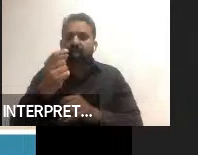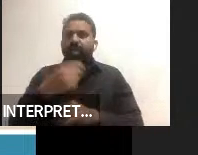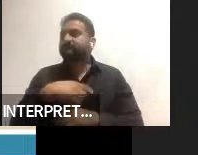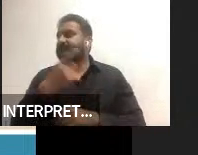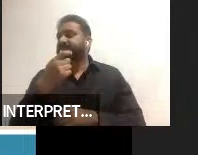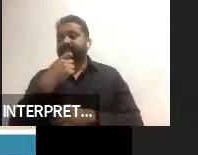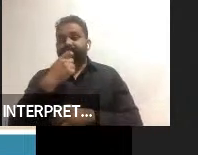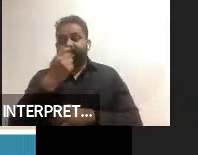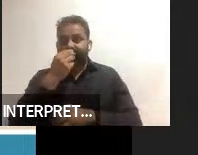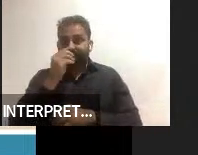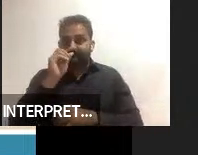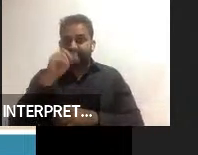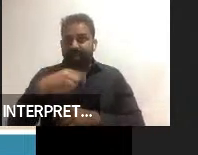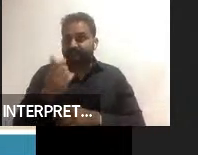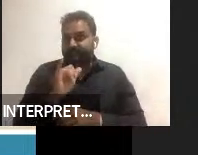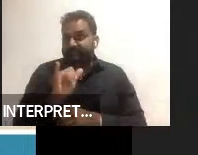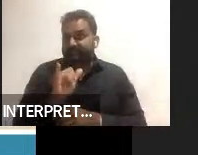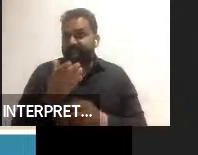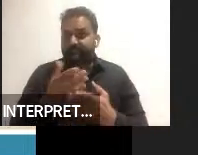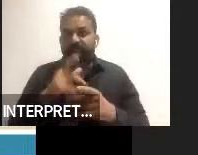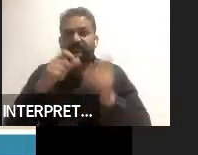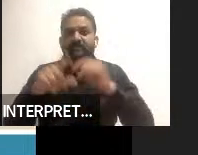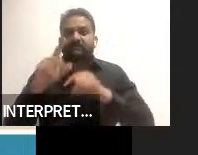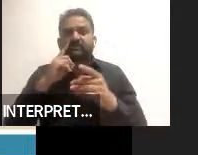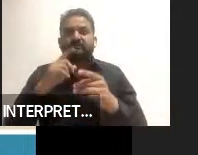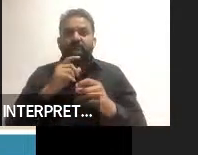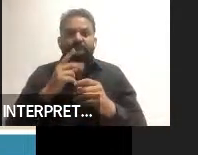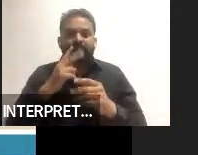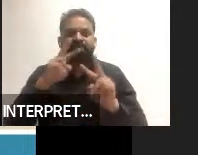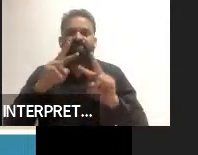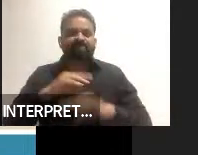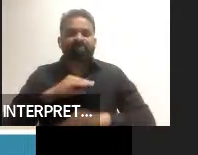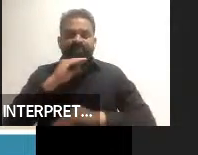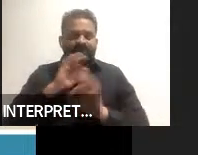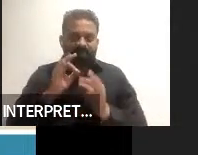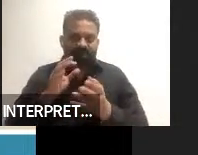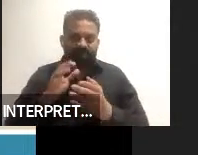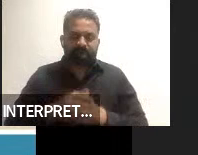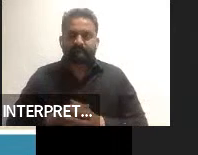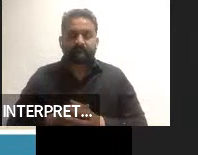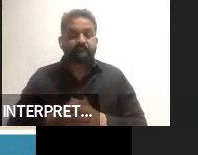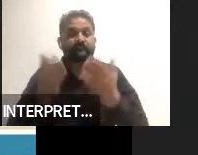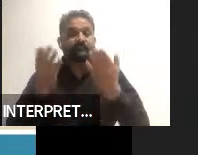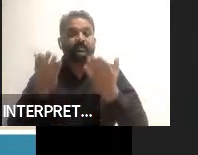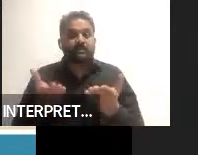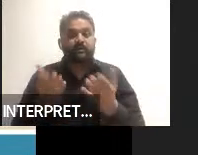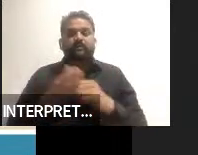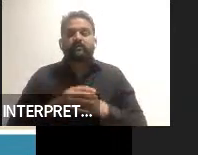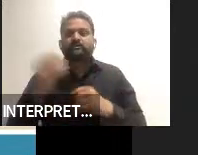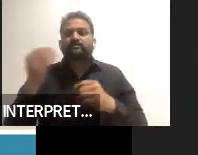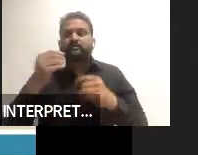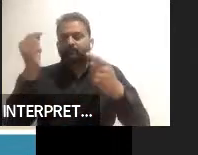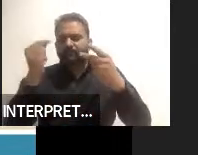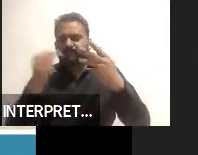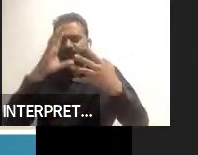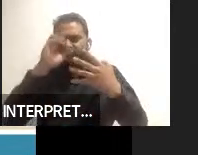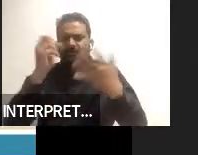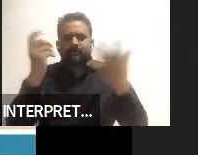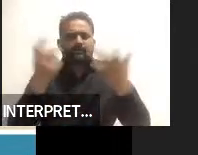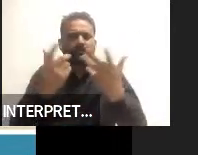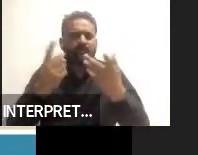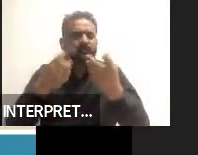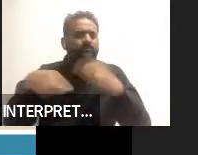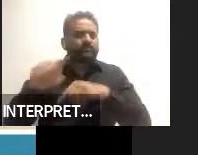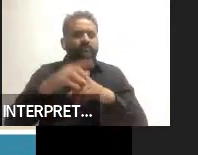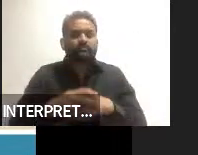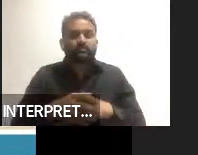will not look good when the people are marking. Now, some of the points to remember is that when